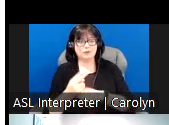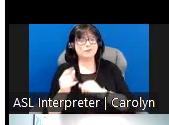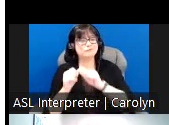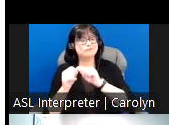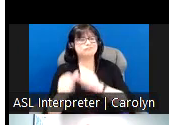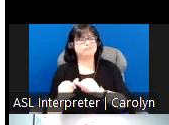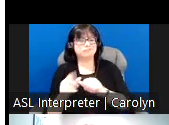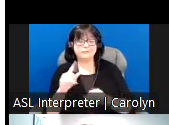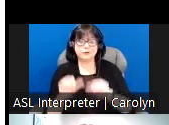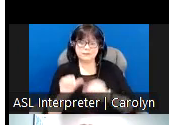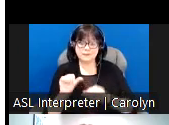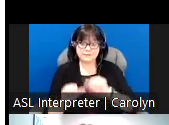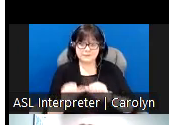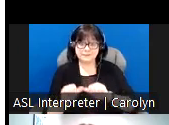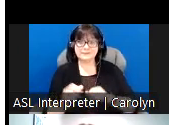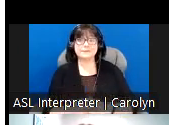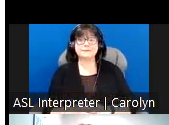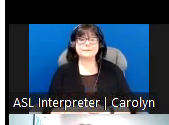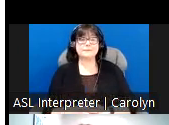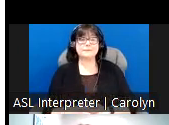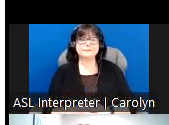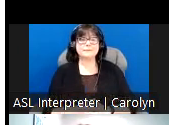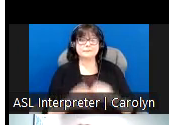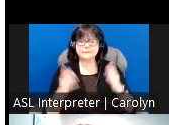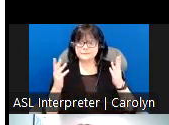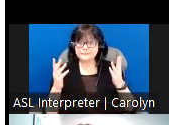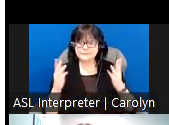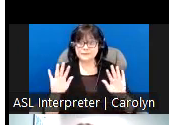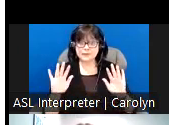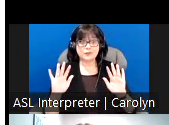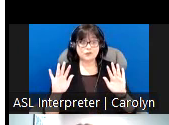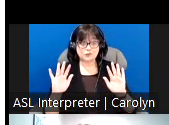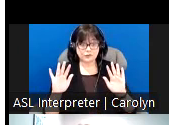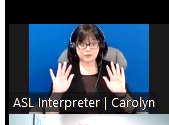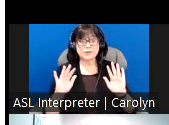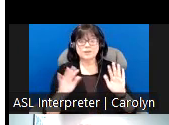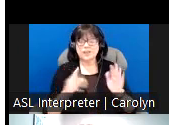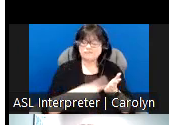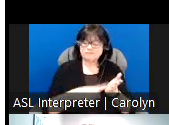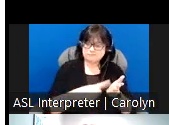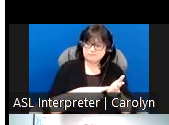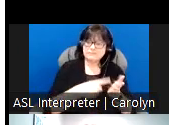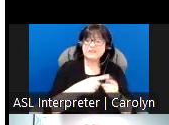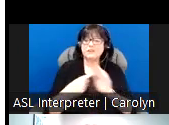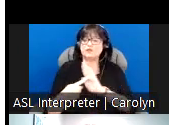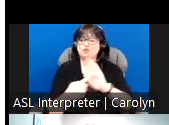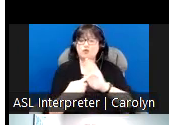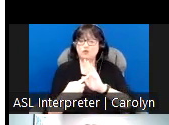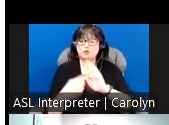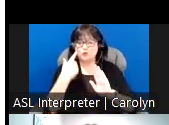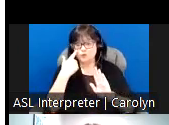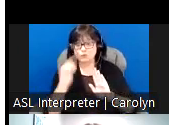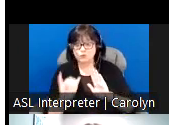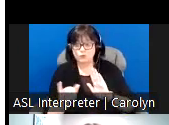will, after we talk about it a little bit, I'll switch to the to a sample so you can see what it looks like. Each